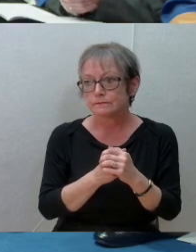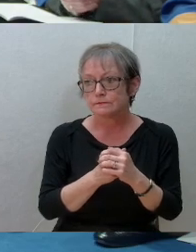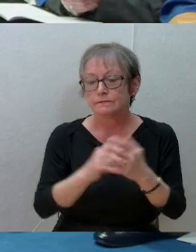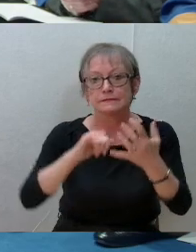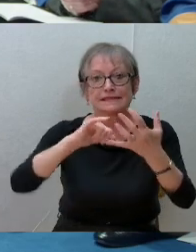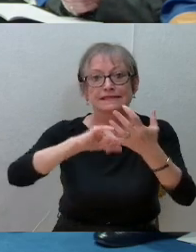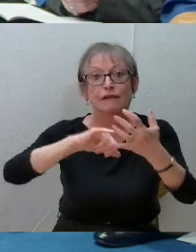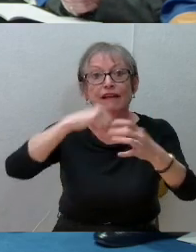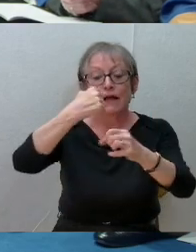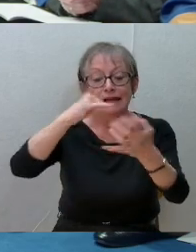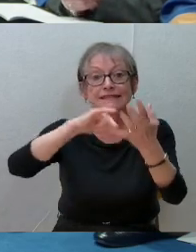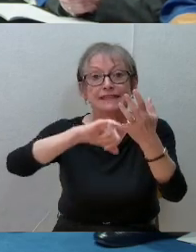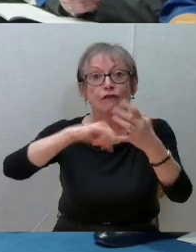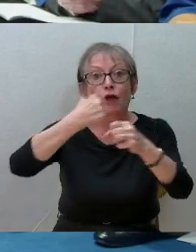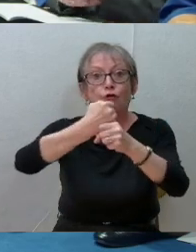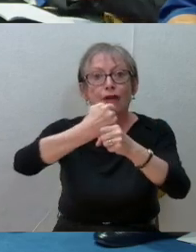Sylvie Gourley.